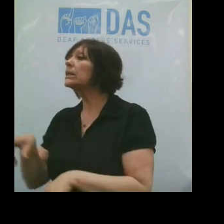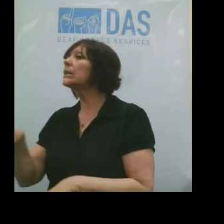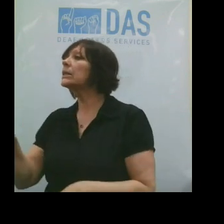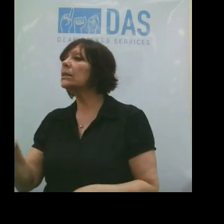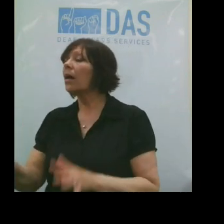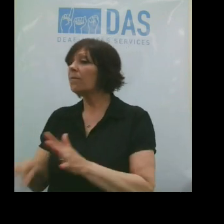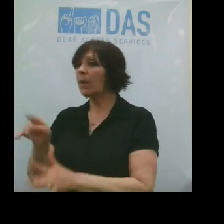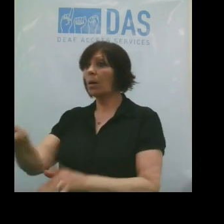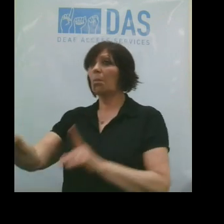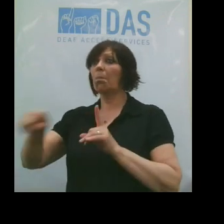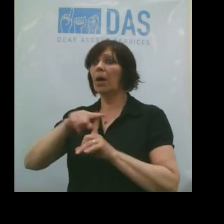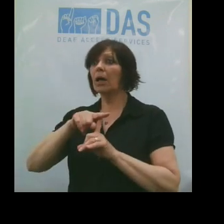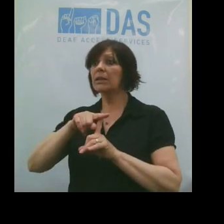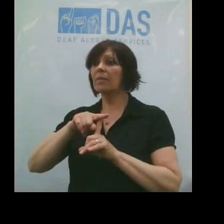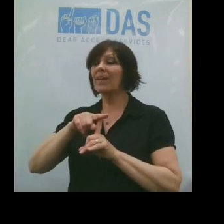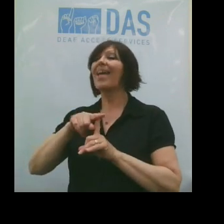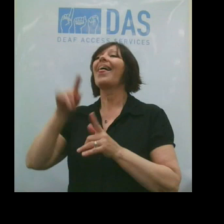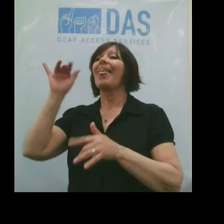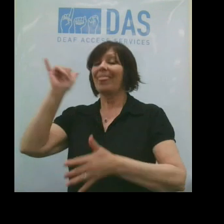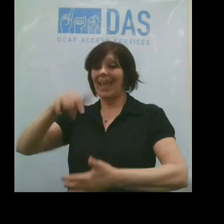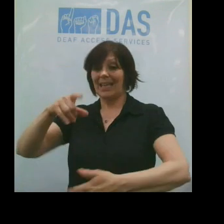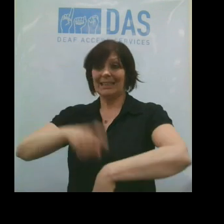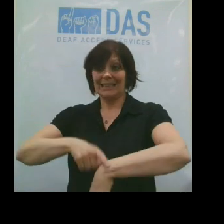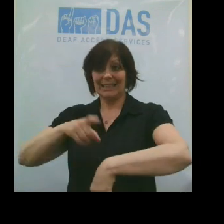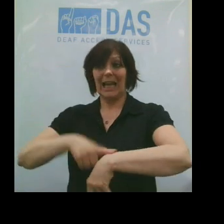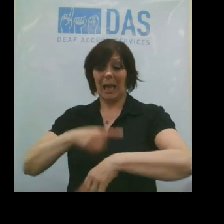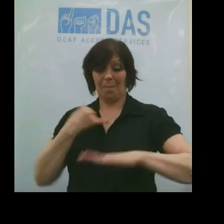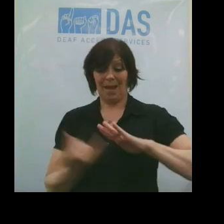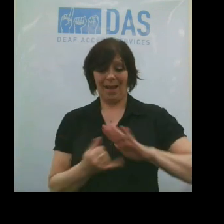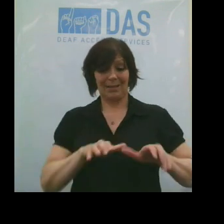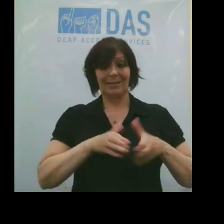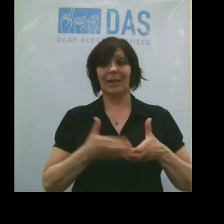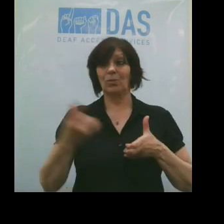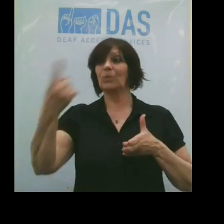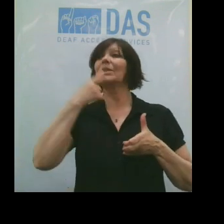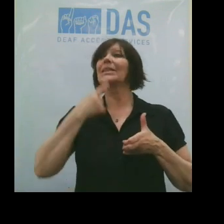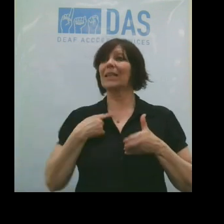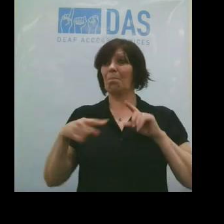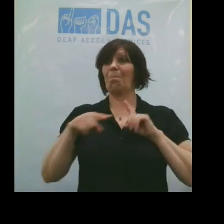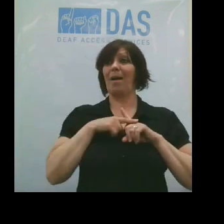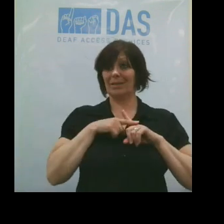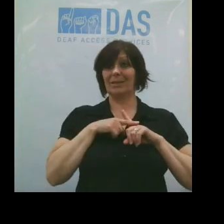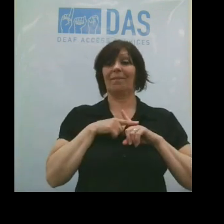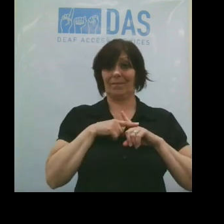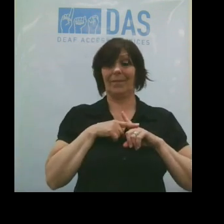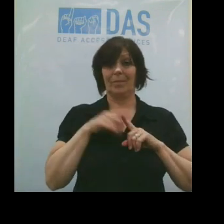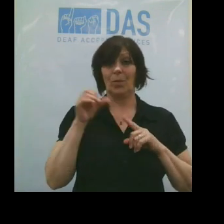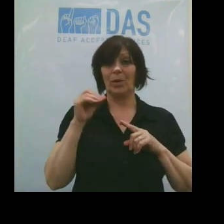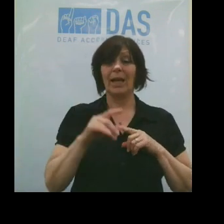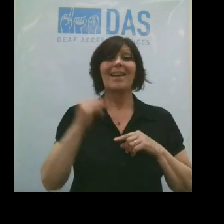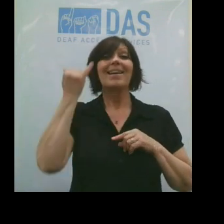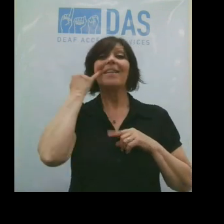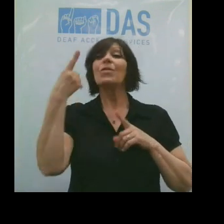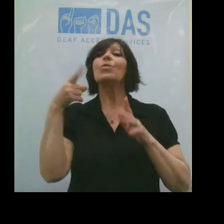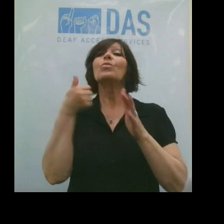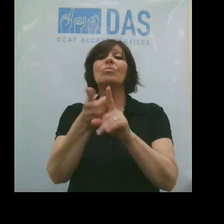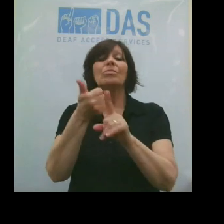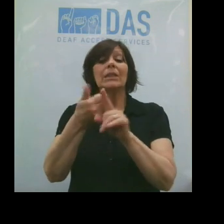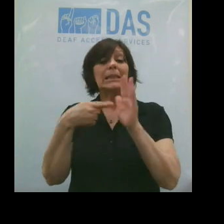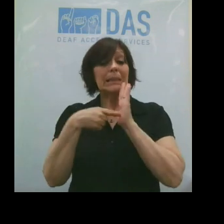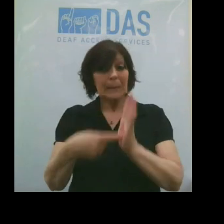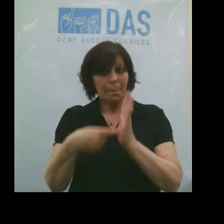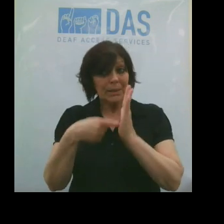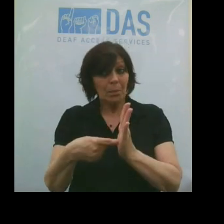not have to start isolation when they get the test specimen taken. That's only for symptomatic people that would wait